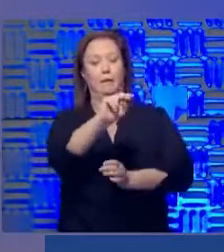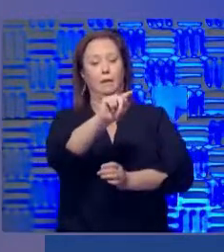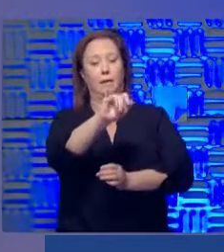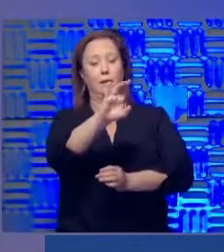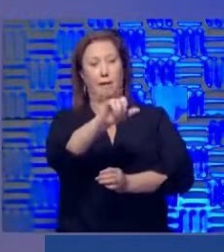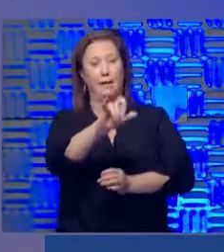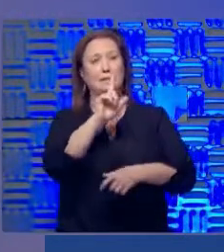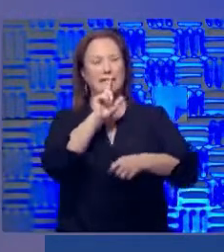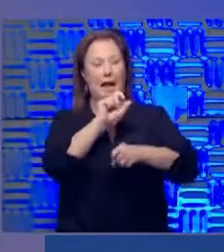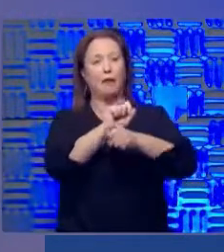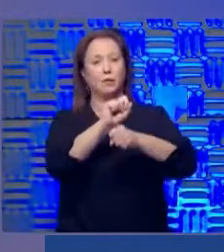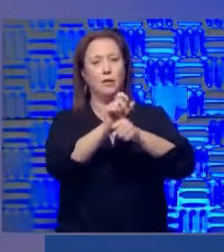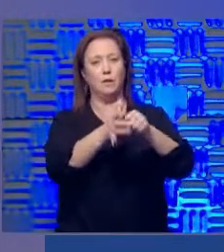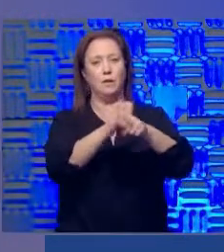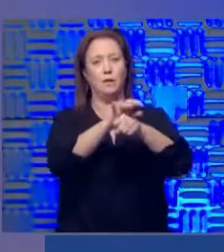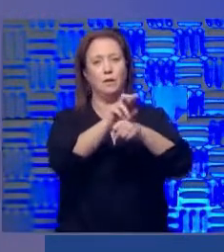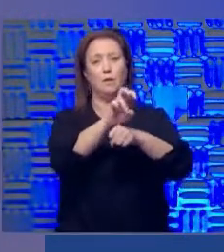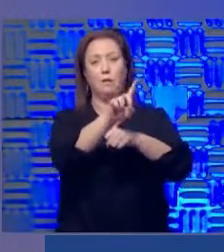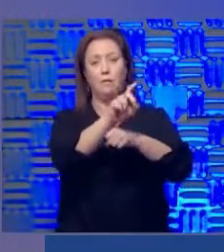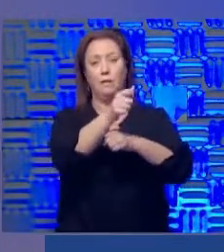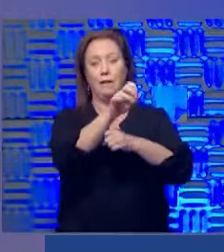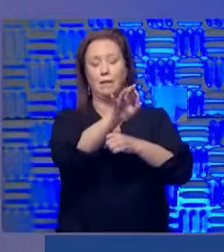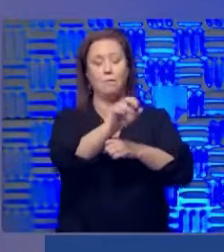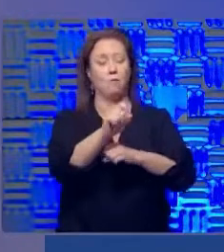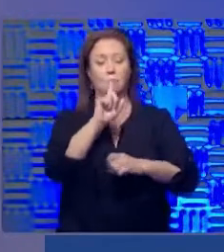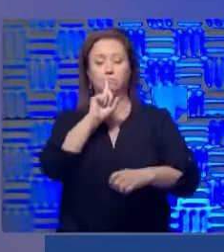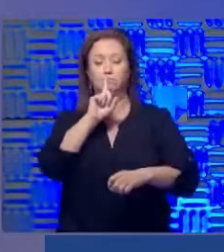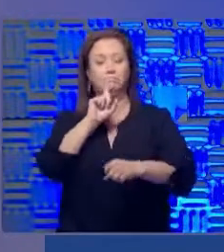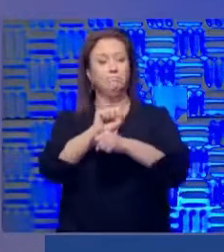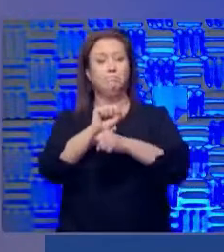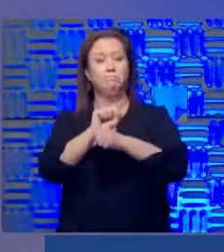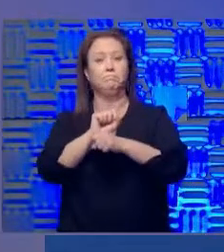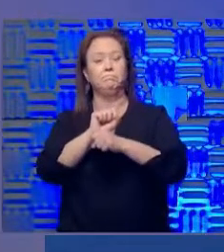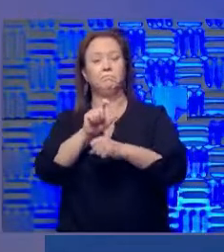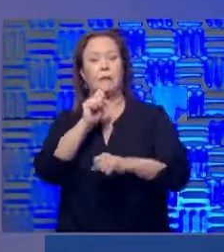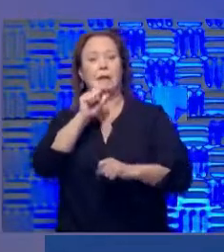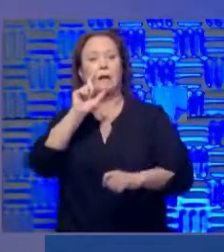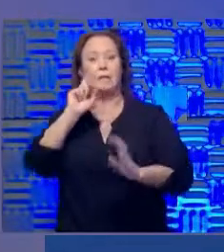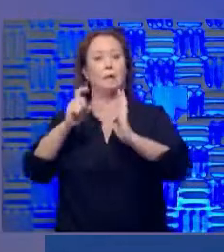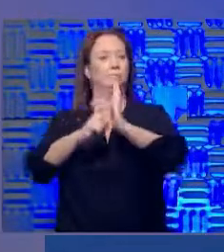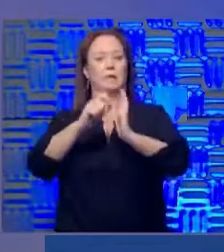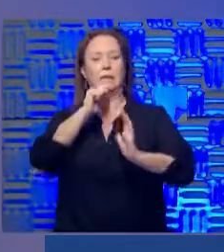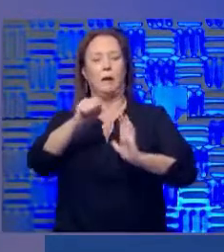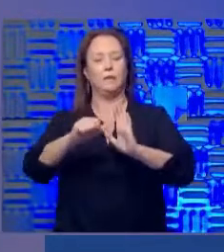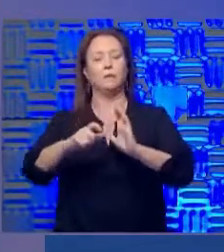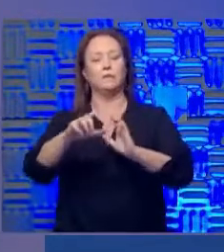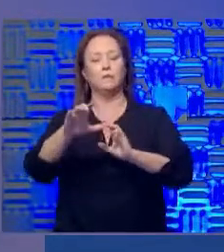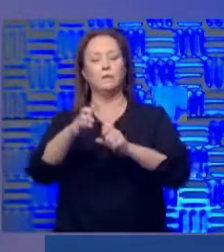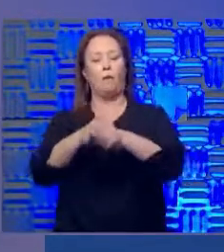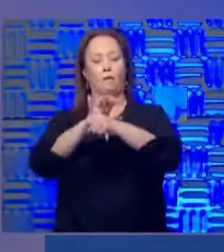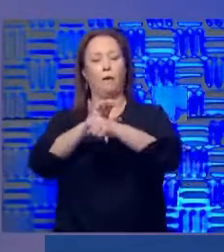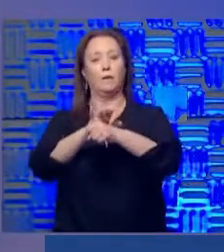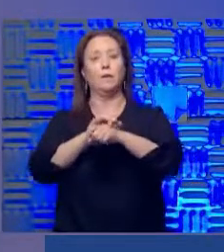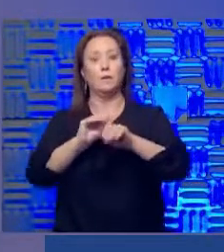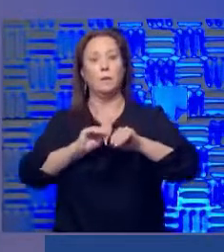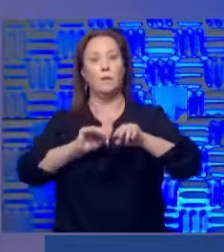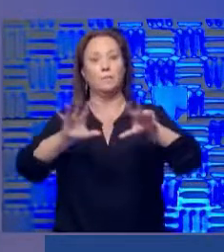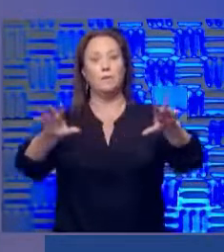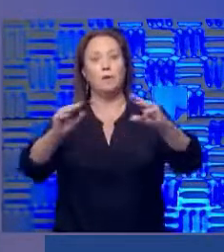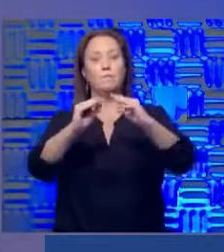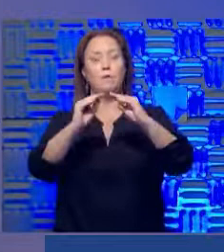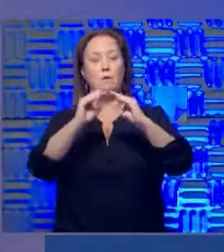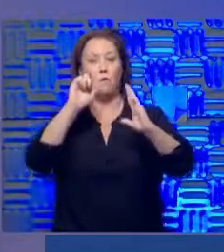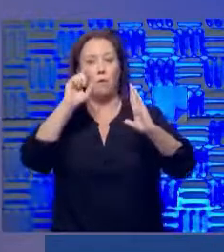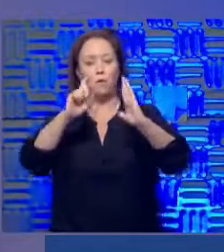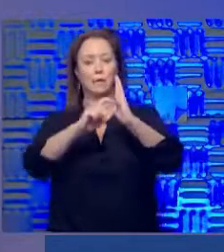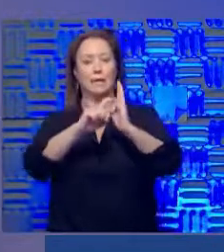is coronavirus, COVID-19, or we did not. So that is becoming more widespread, and as more